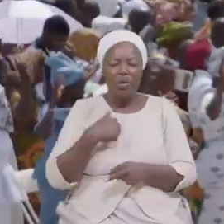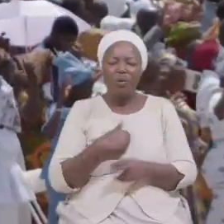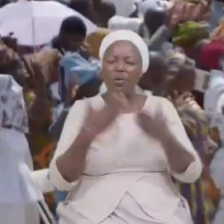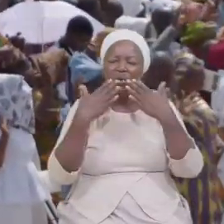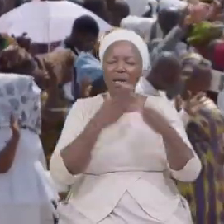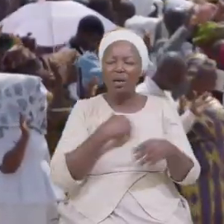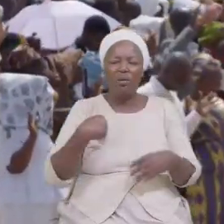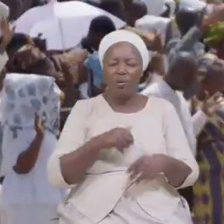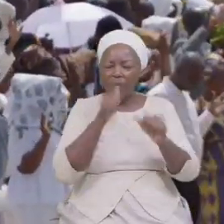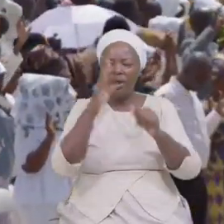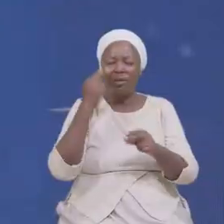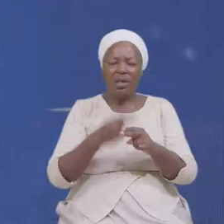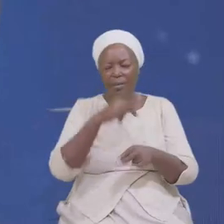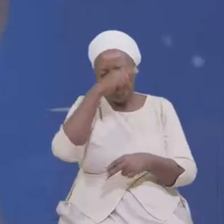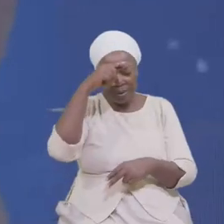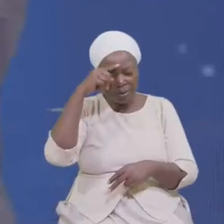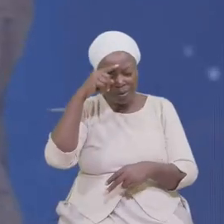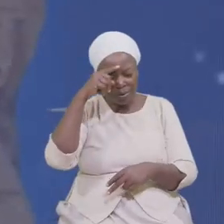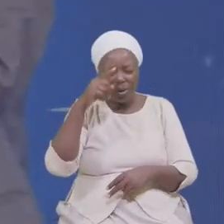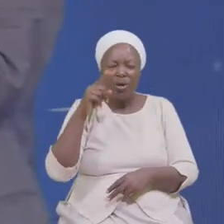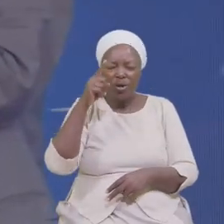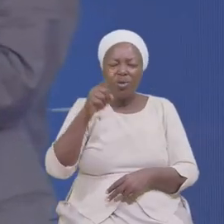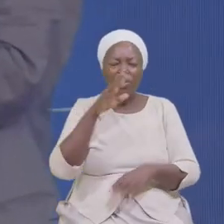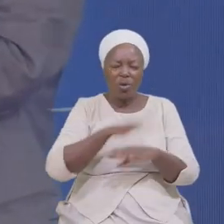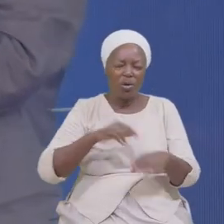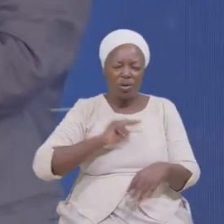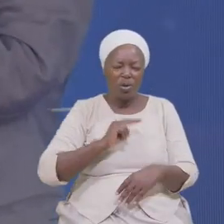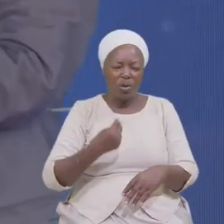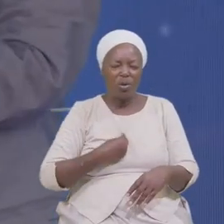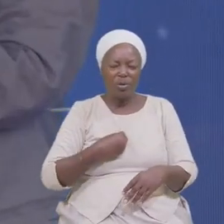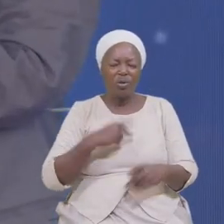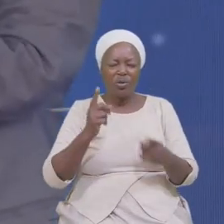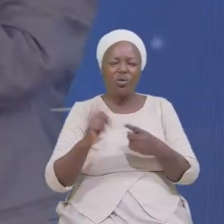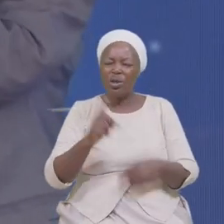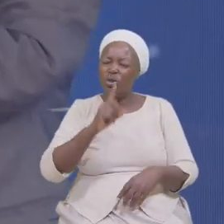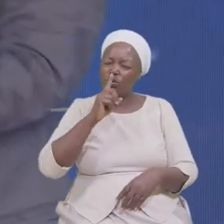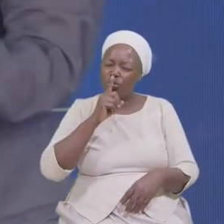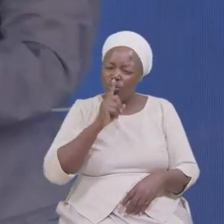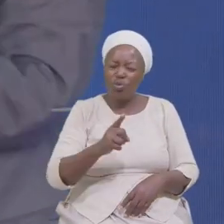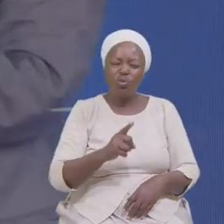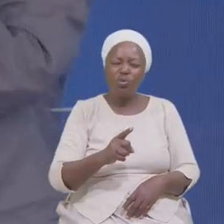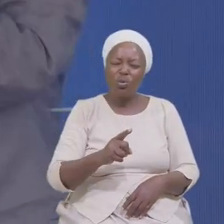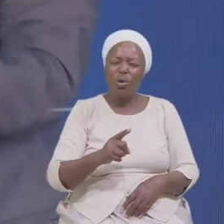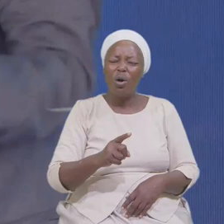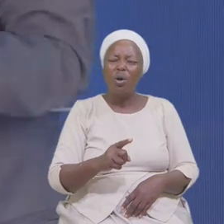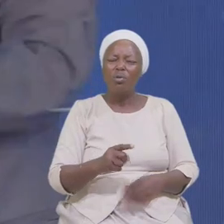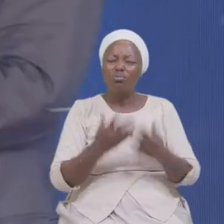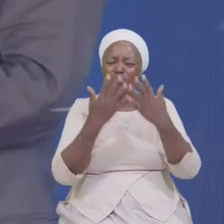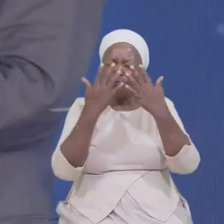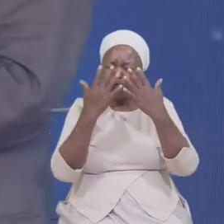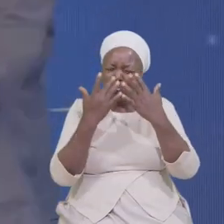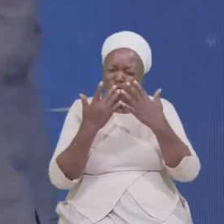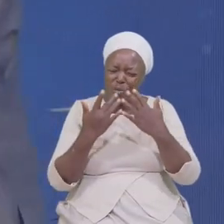your name, because you call us to a real, sensible, sober,